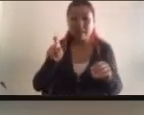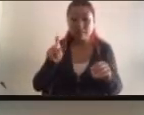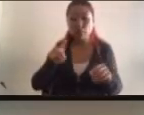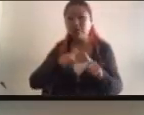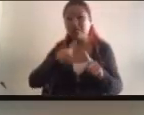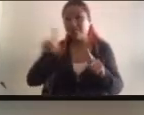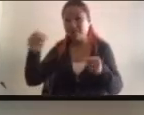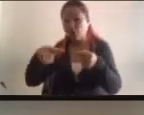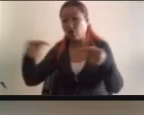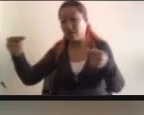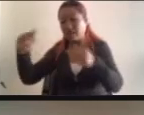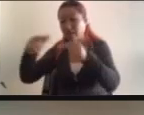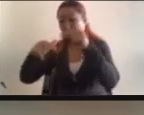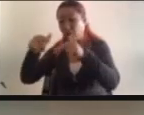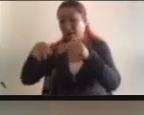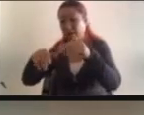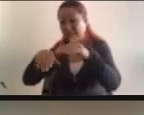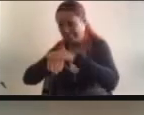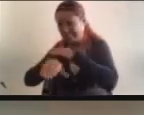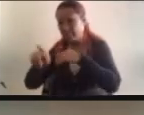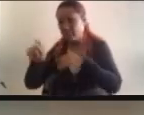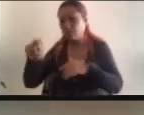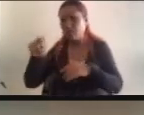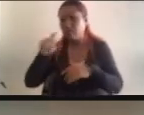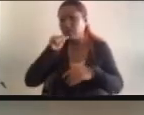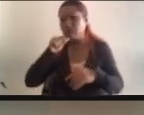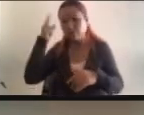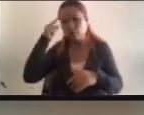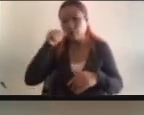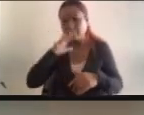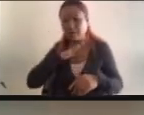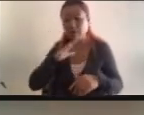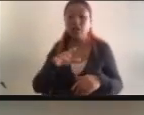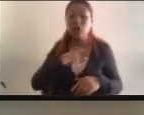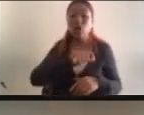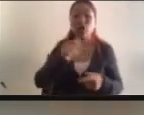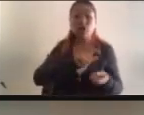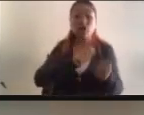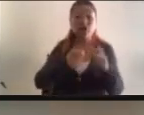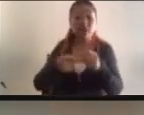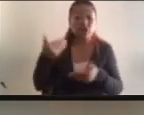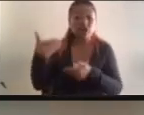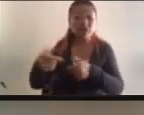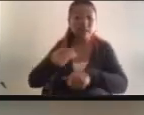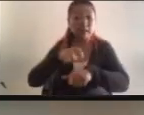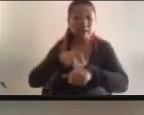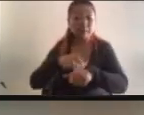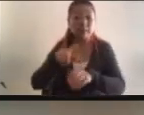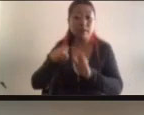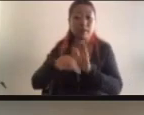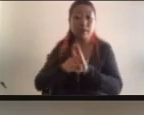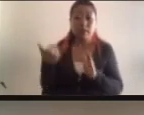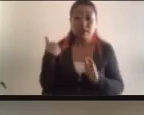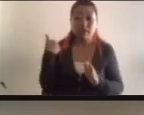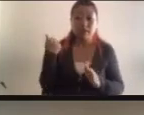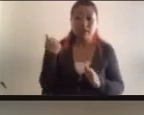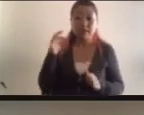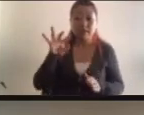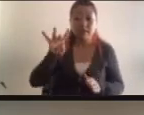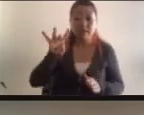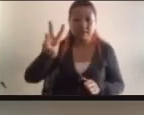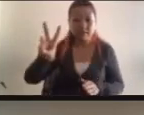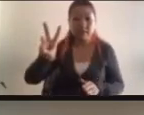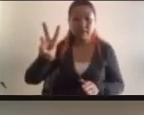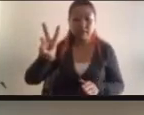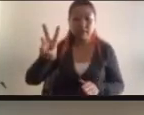to go find the ladies' room. The other thing that has changed a lot over time, back then in 1986, my